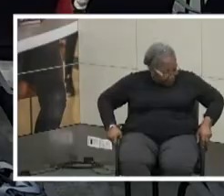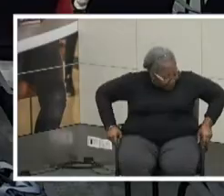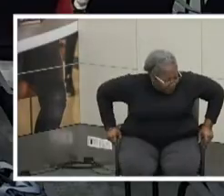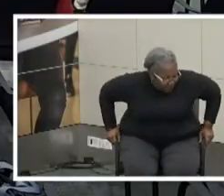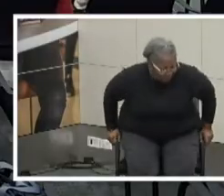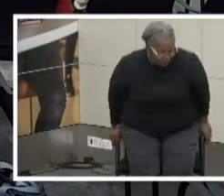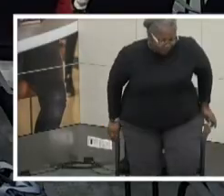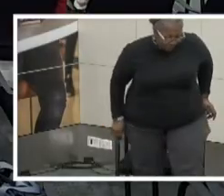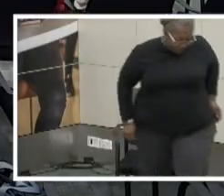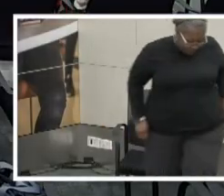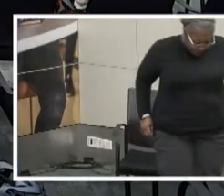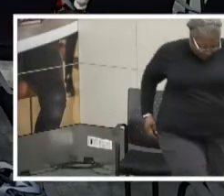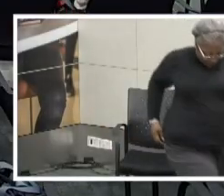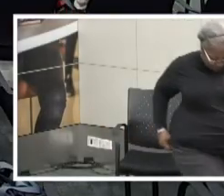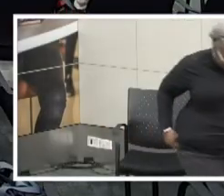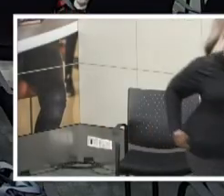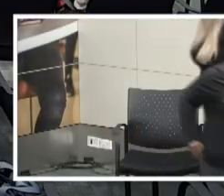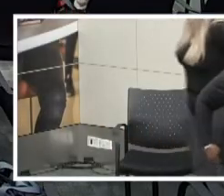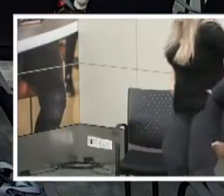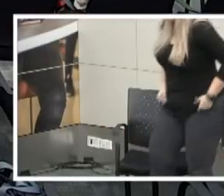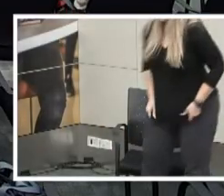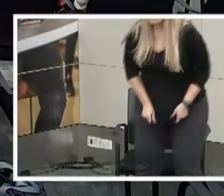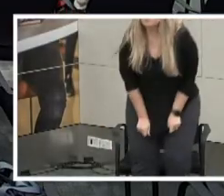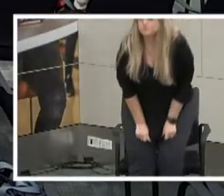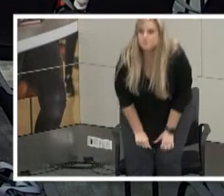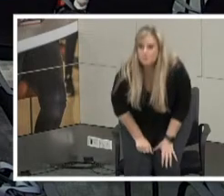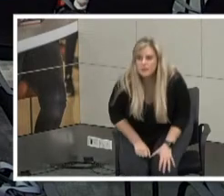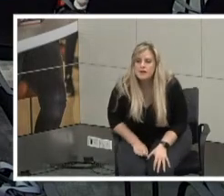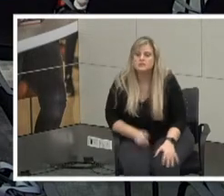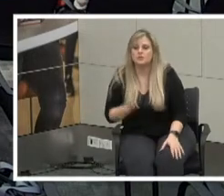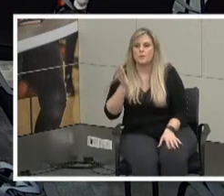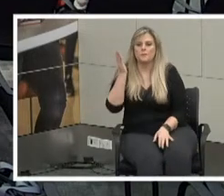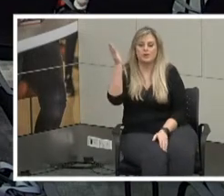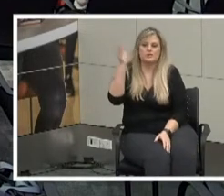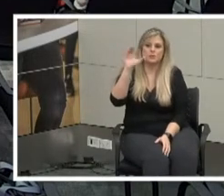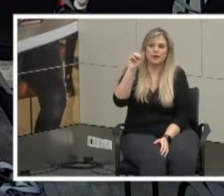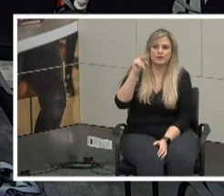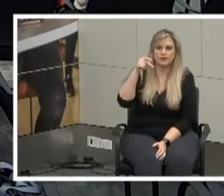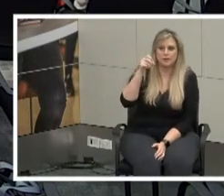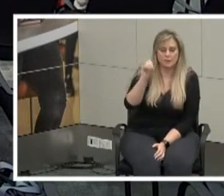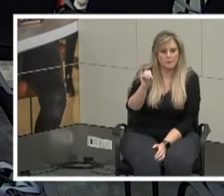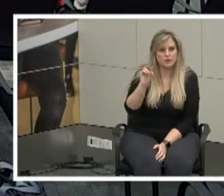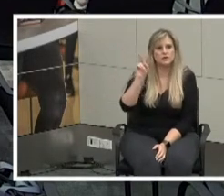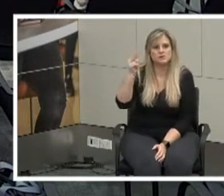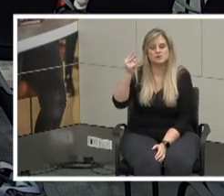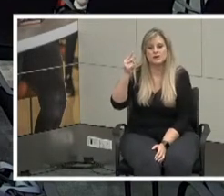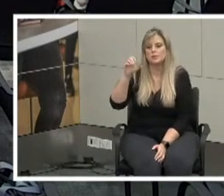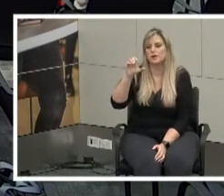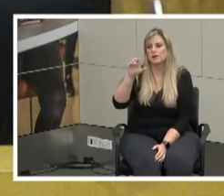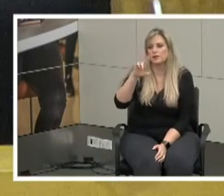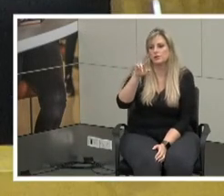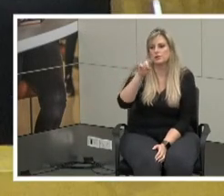um motion by Mr kampo and second by Miss Cruz Arnold is there any